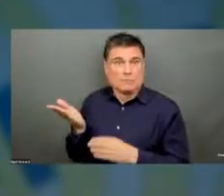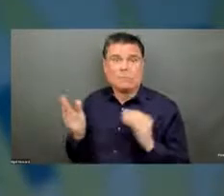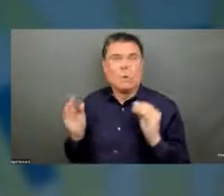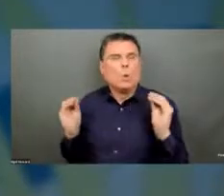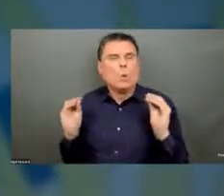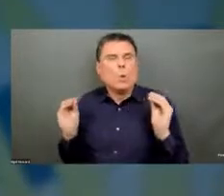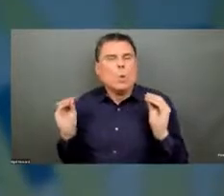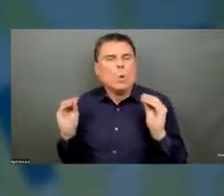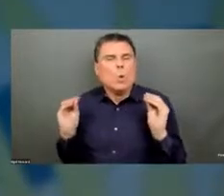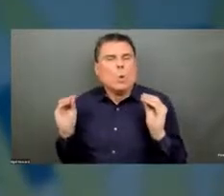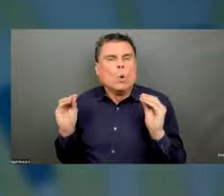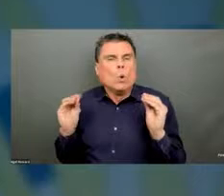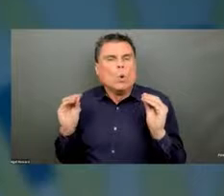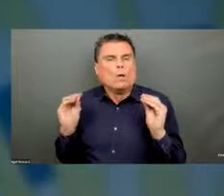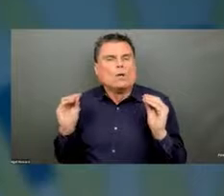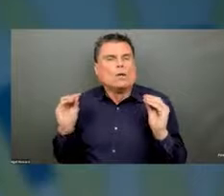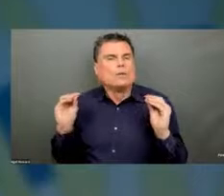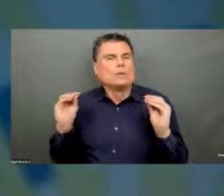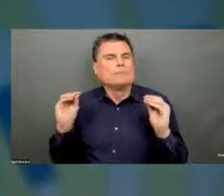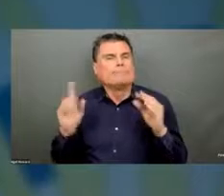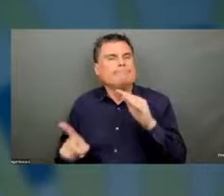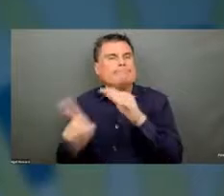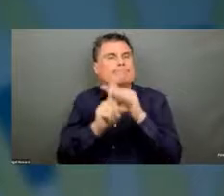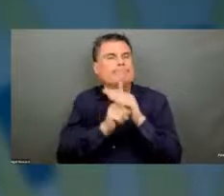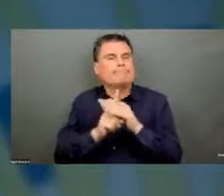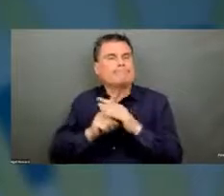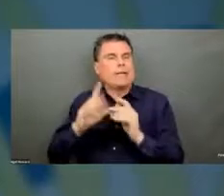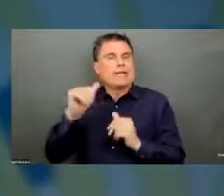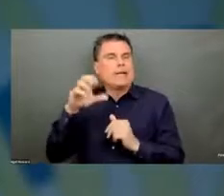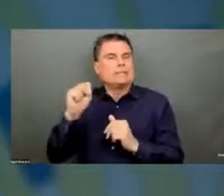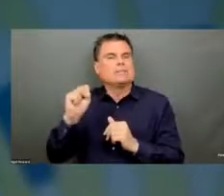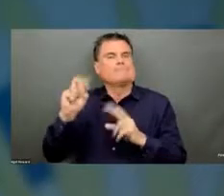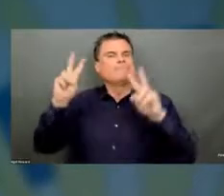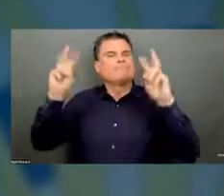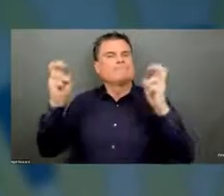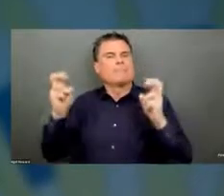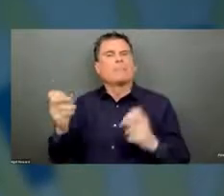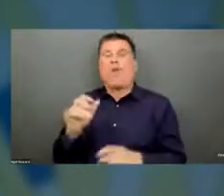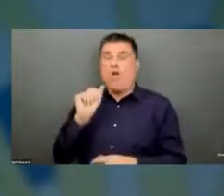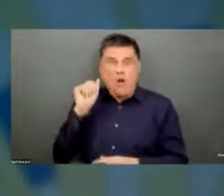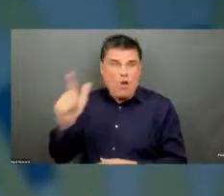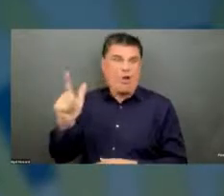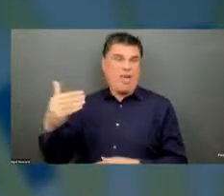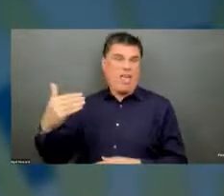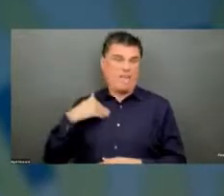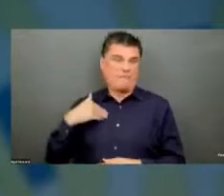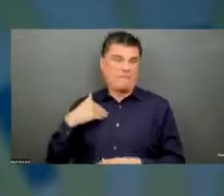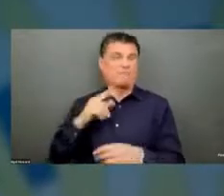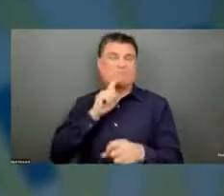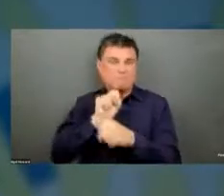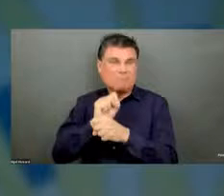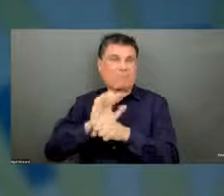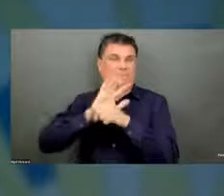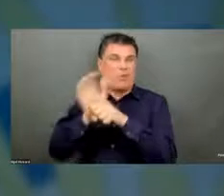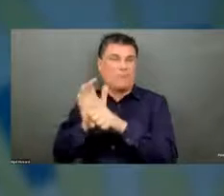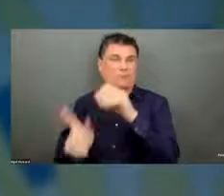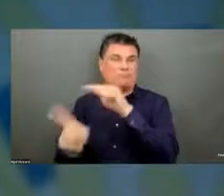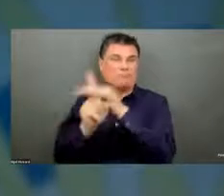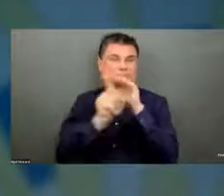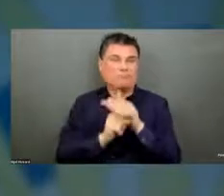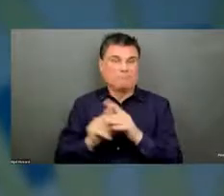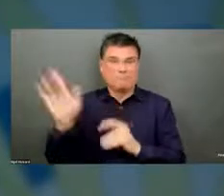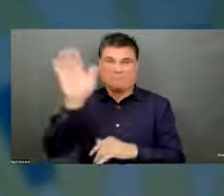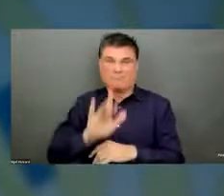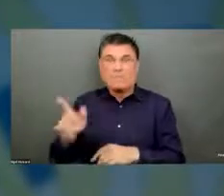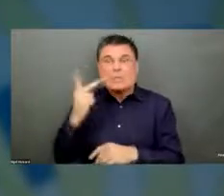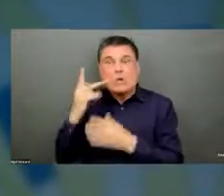spared from dealing with this virus. On the right-hand side, in the gray, shades of gray, is the